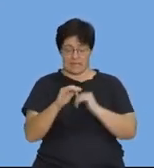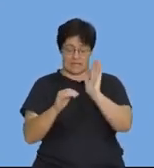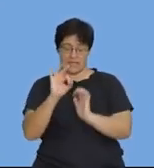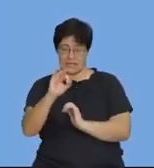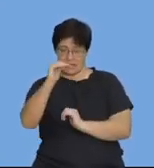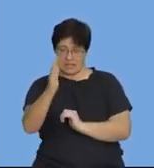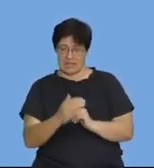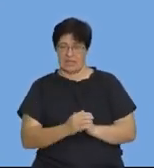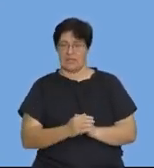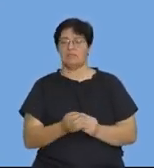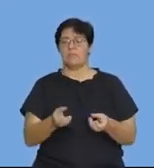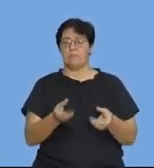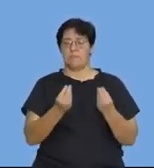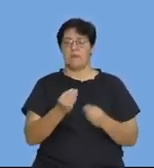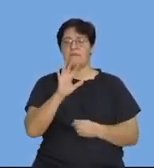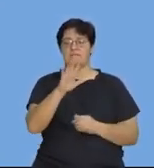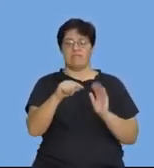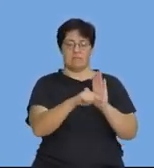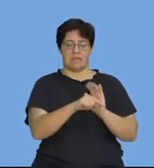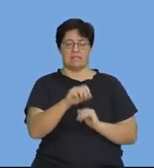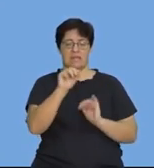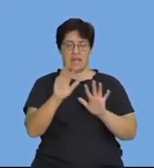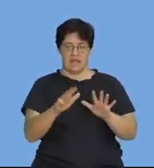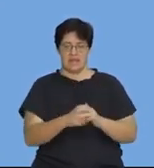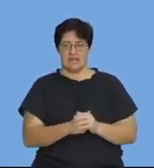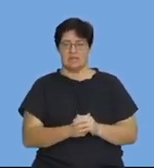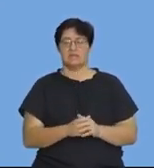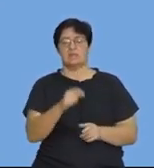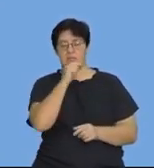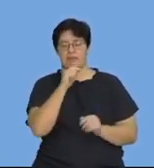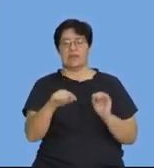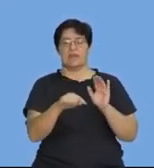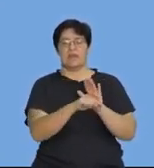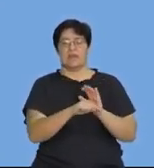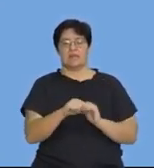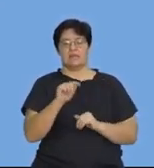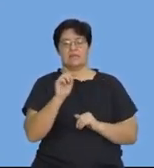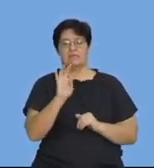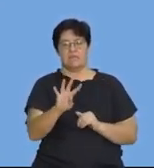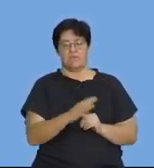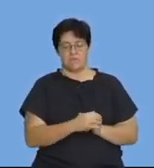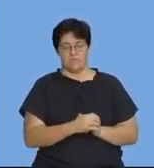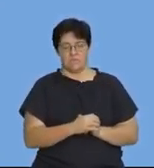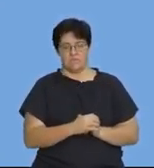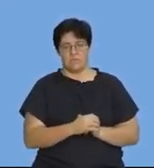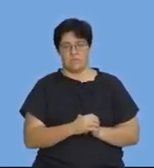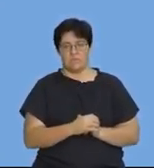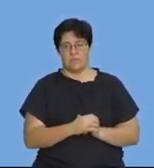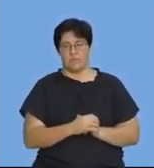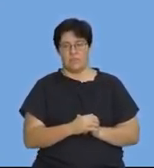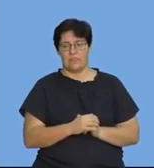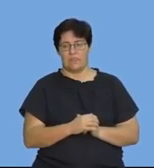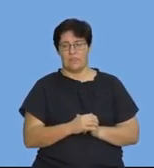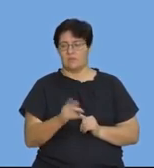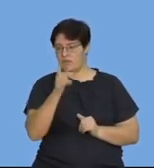then it will be 5 minus 9, and this will be equals to negative 4, right? So let's just verify